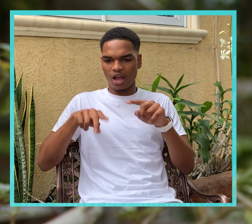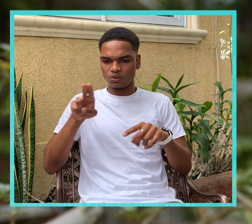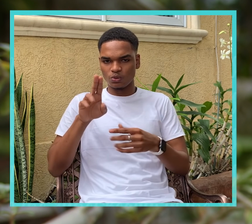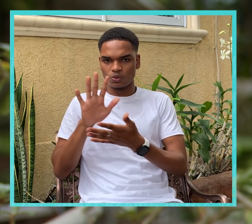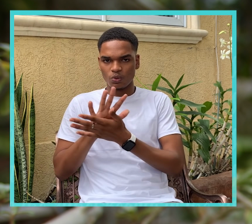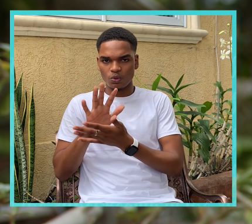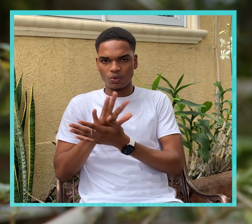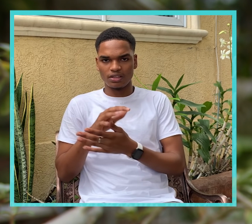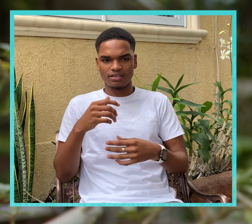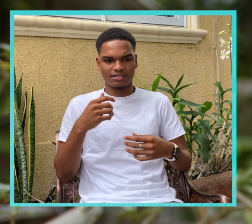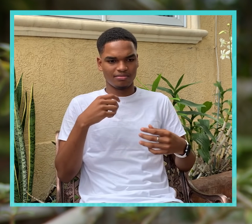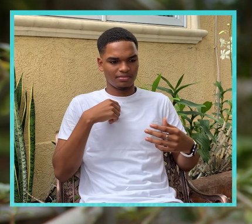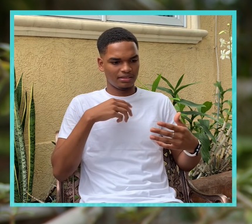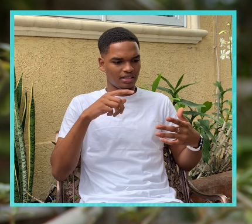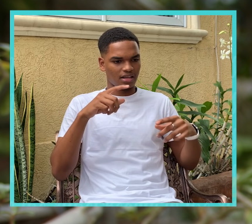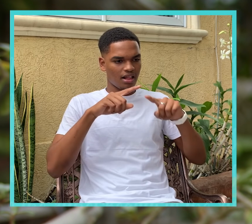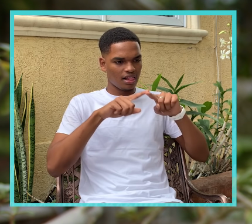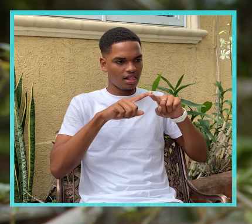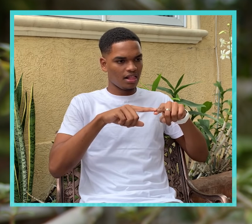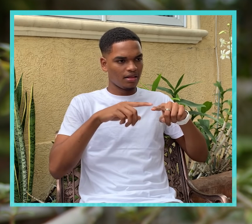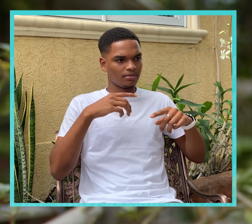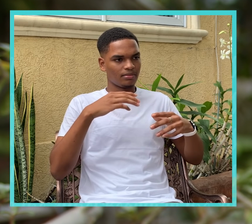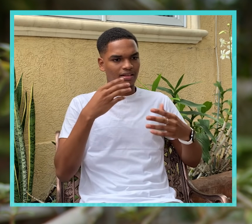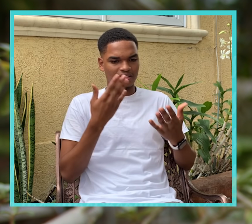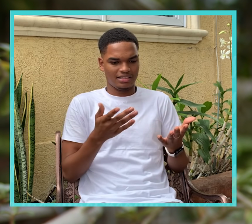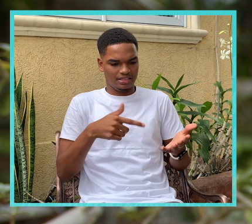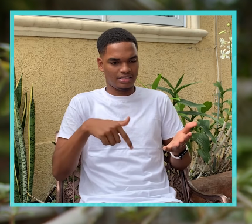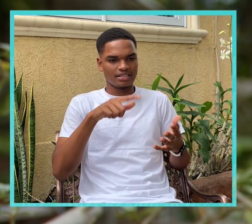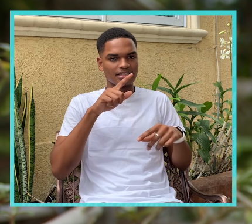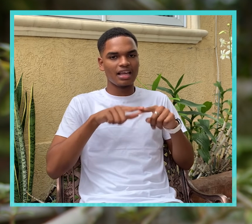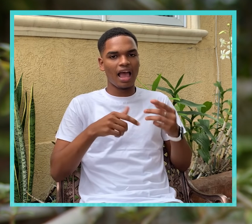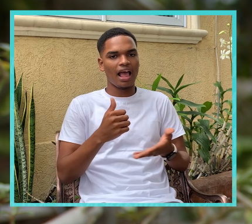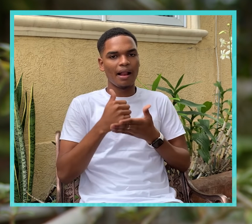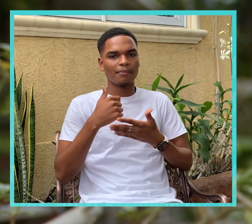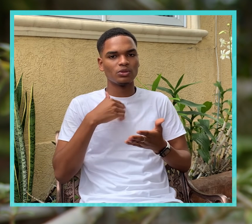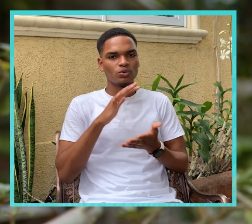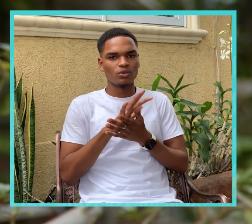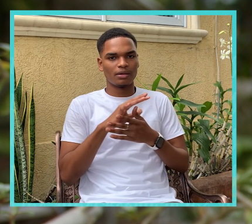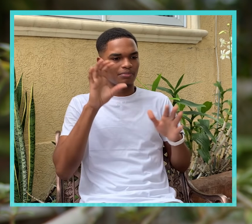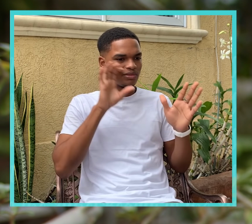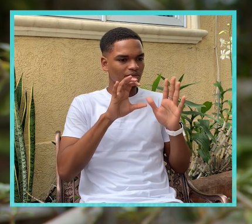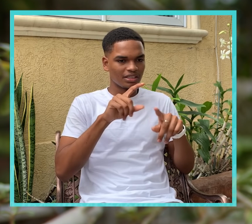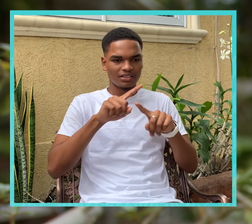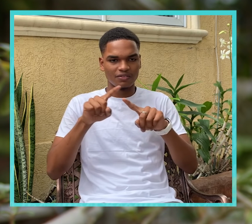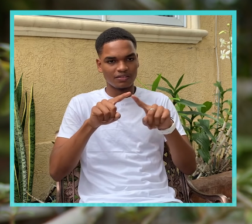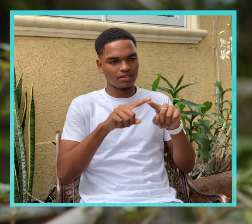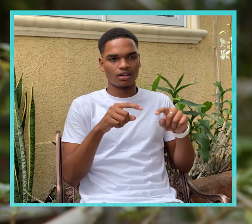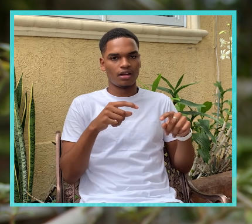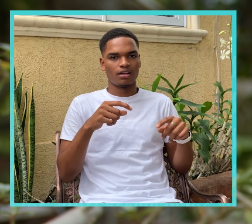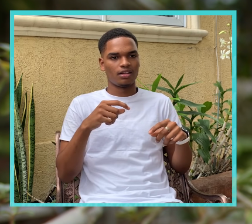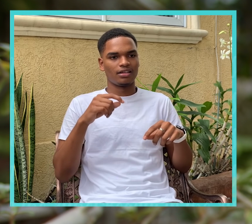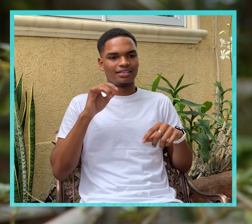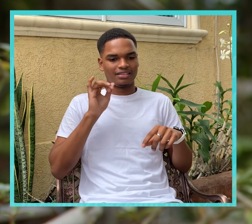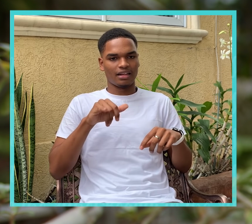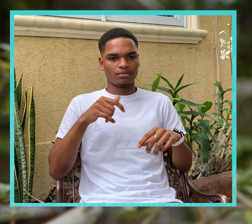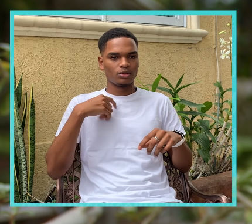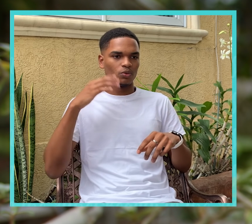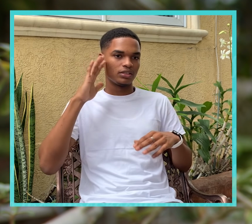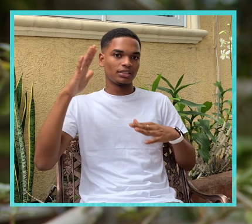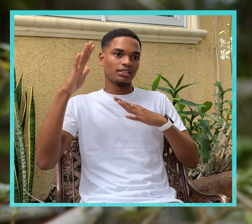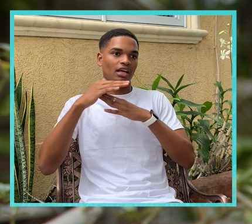Mm, yes. Things that can't help me in school that won't, I won't be perceived as the brightest child. Right.